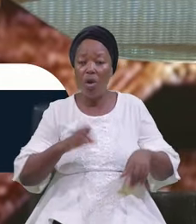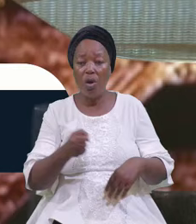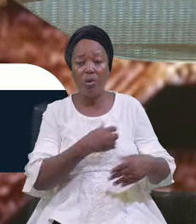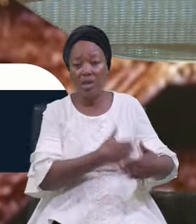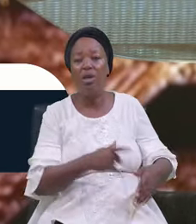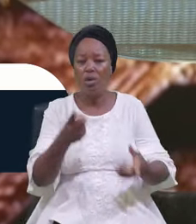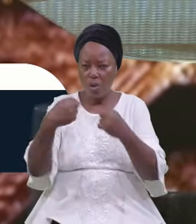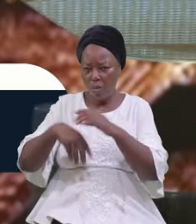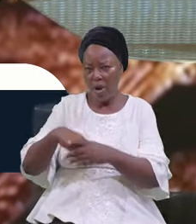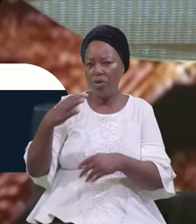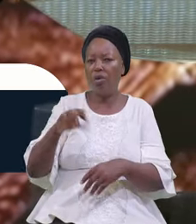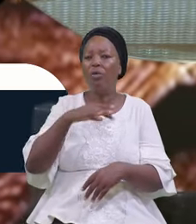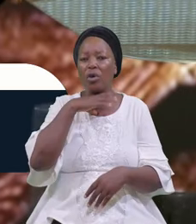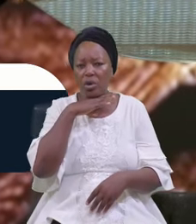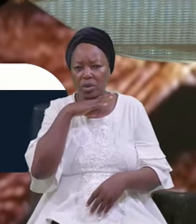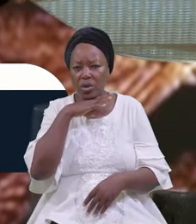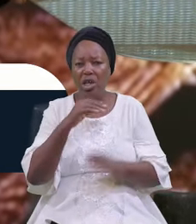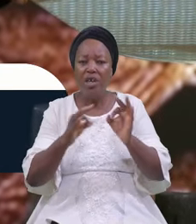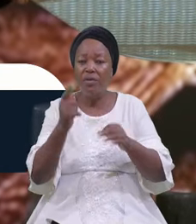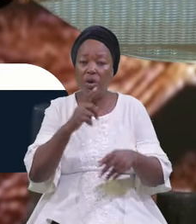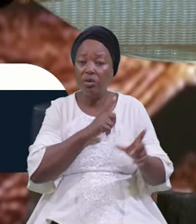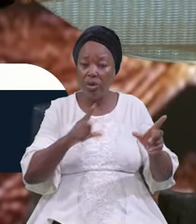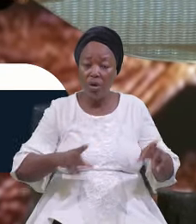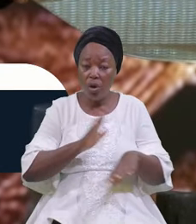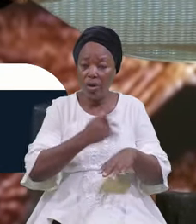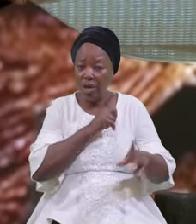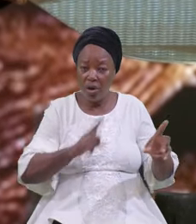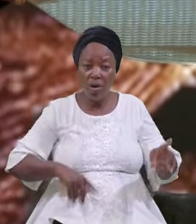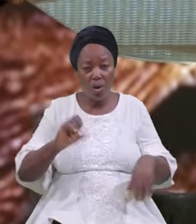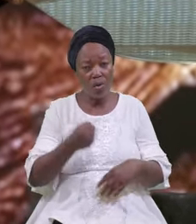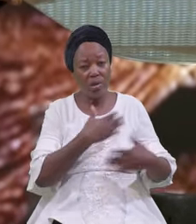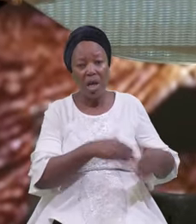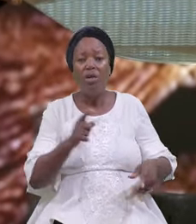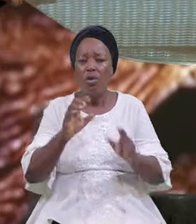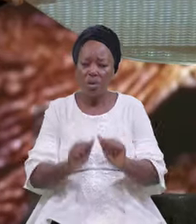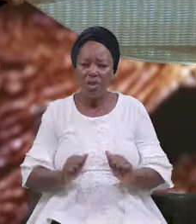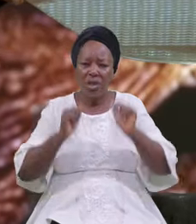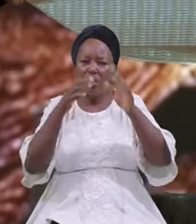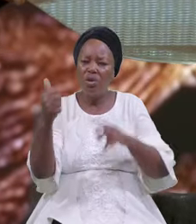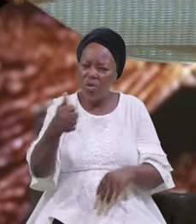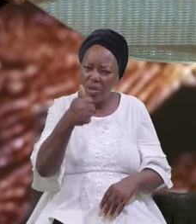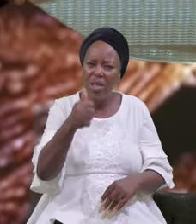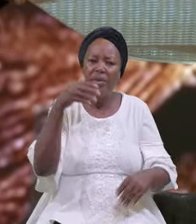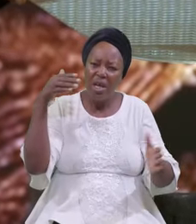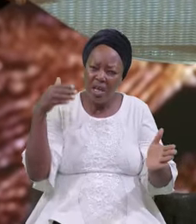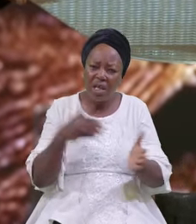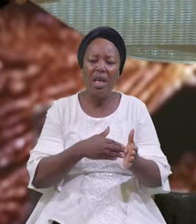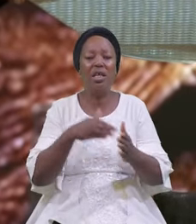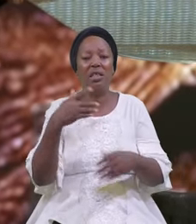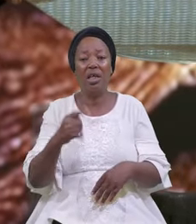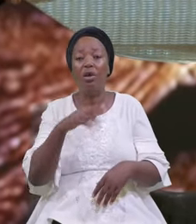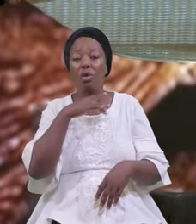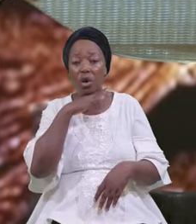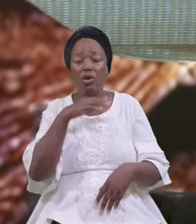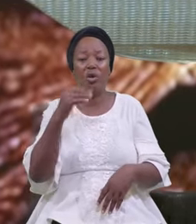come out of corruption. If you're on the Lord's side, you'll consecrate yourself against the